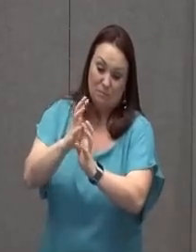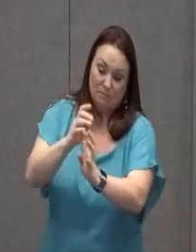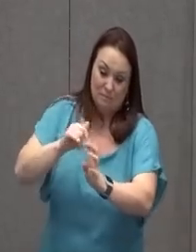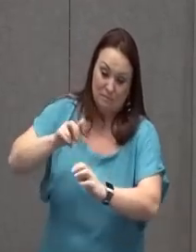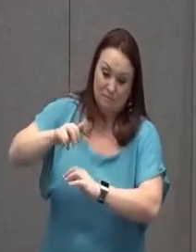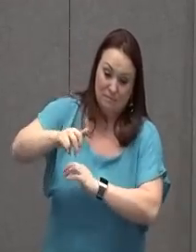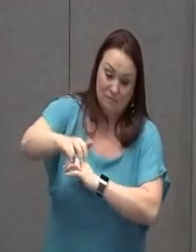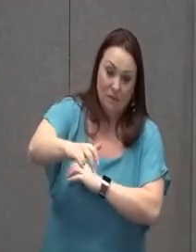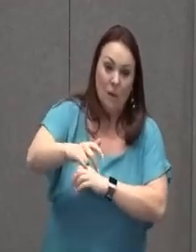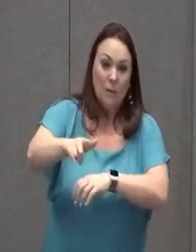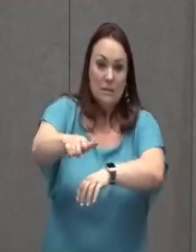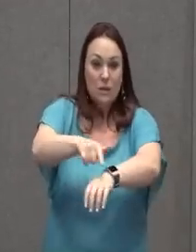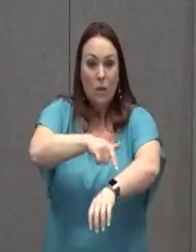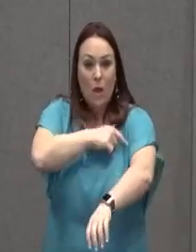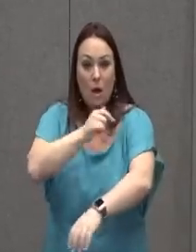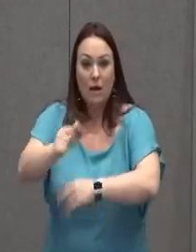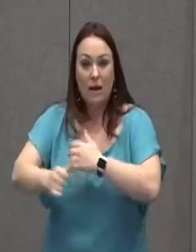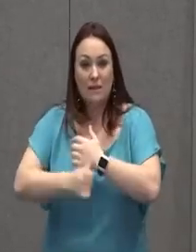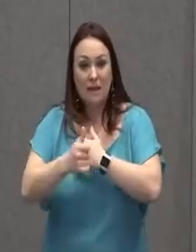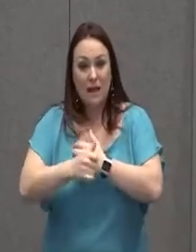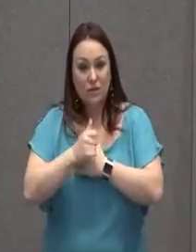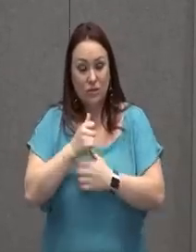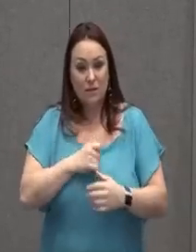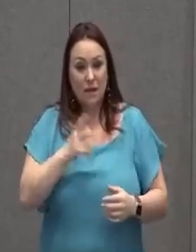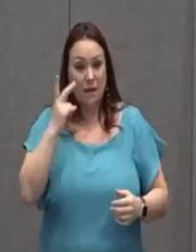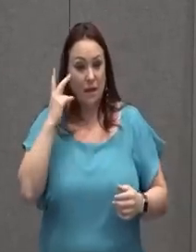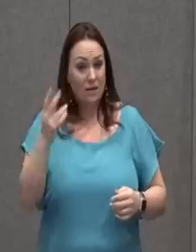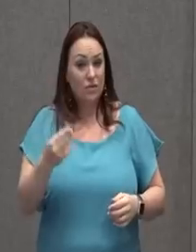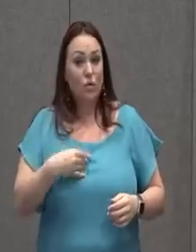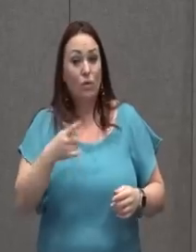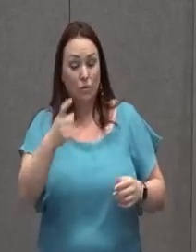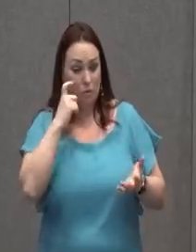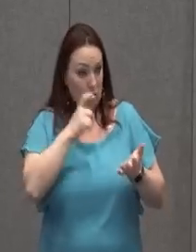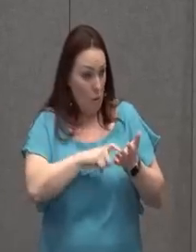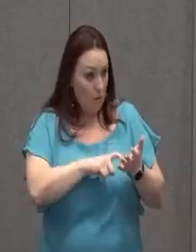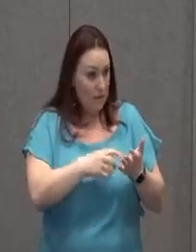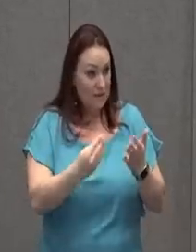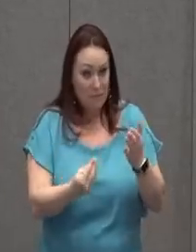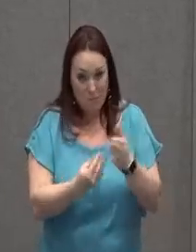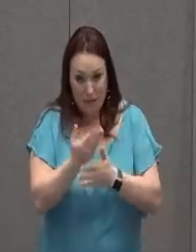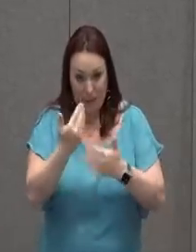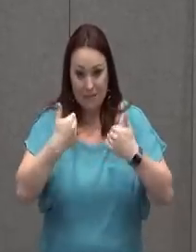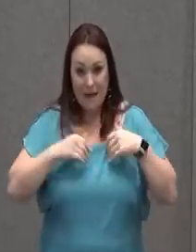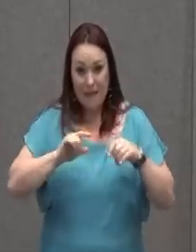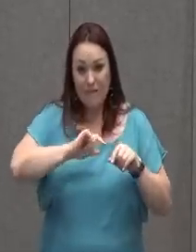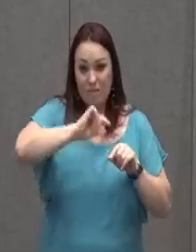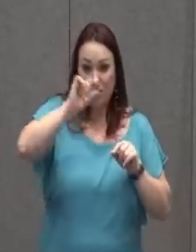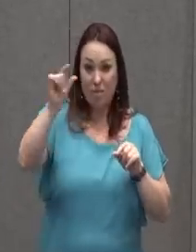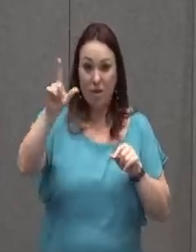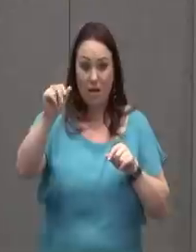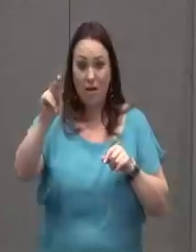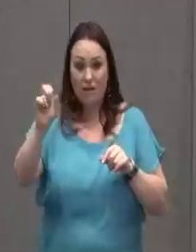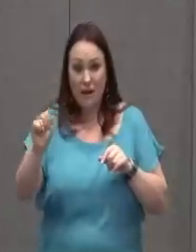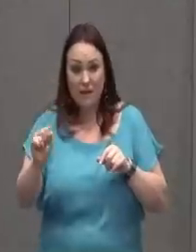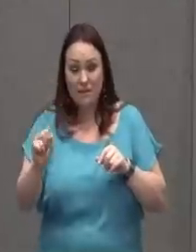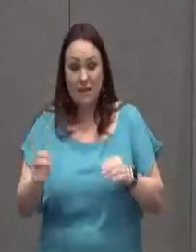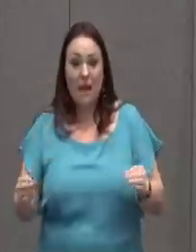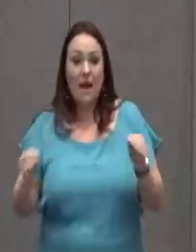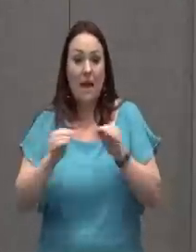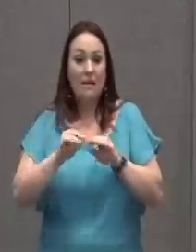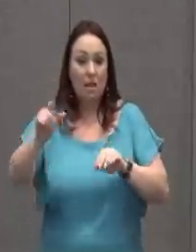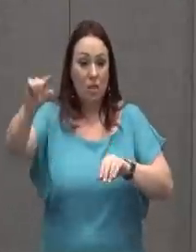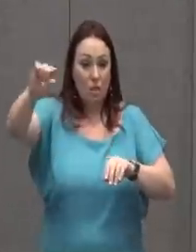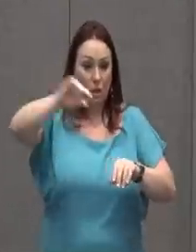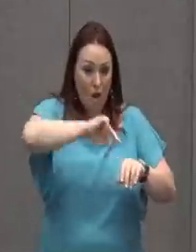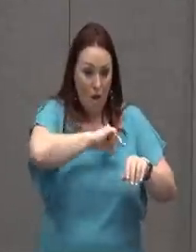I'm going to show my friends out there that in the plants, there are lines, and then there are longer lines,